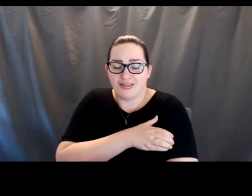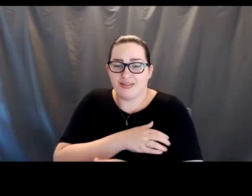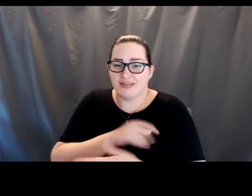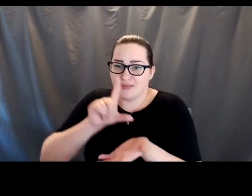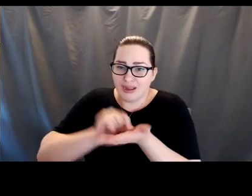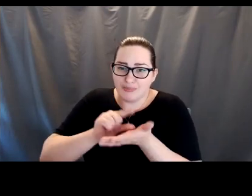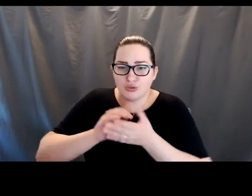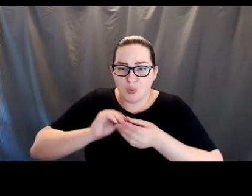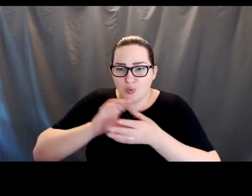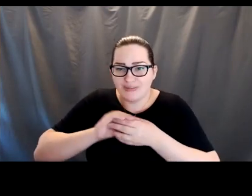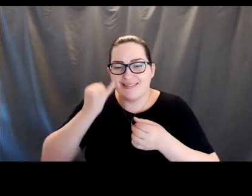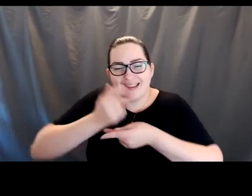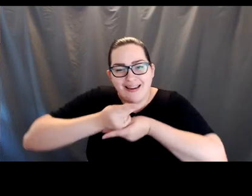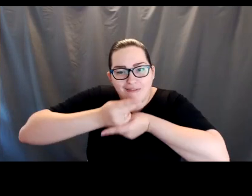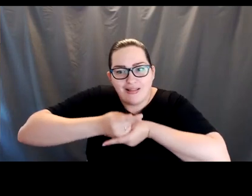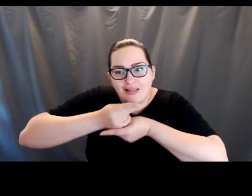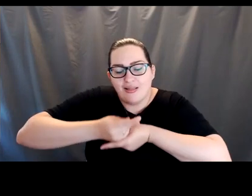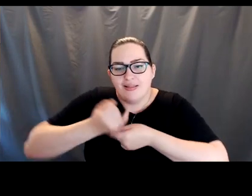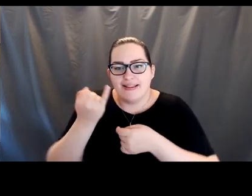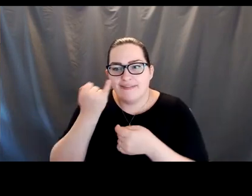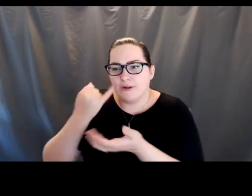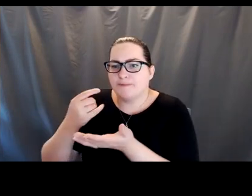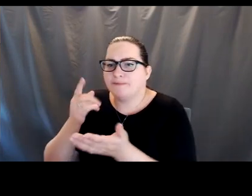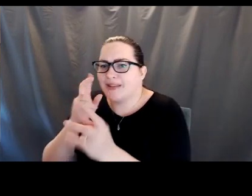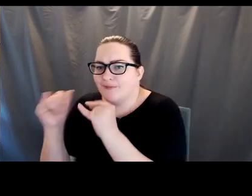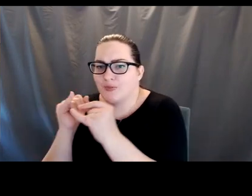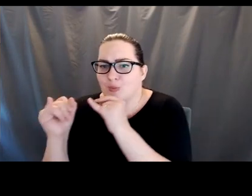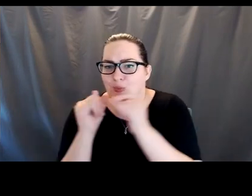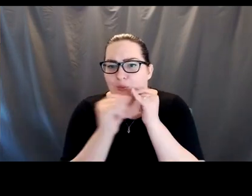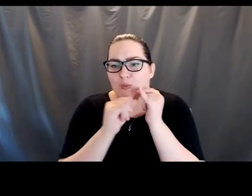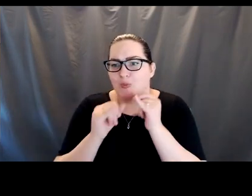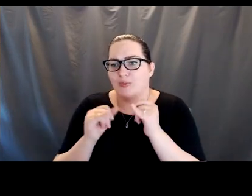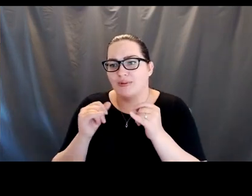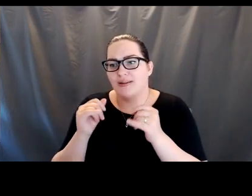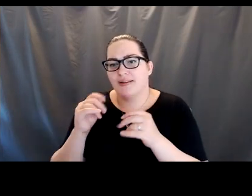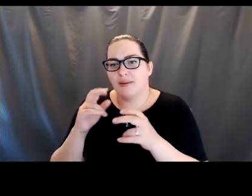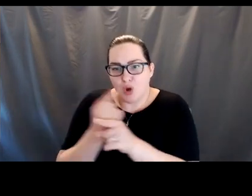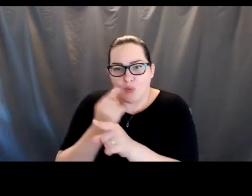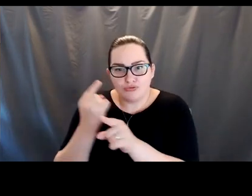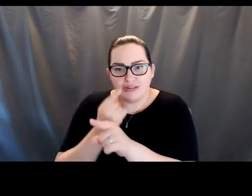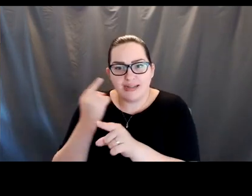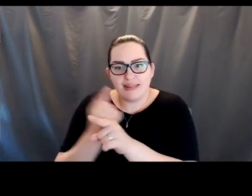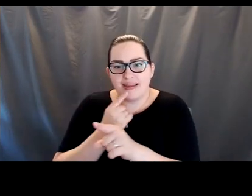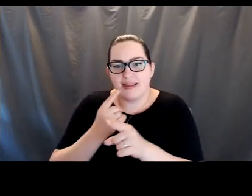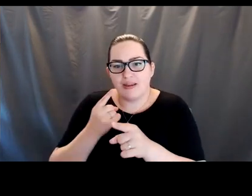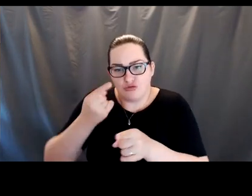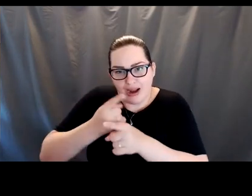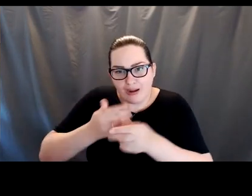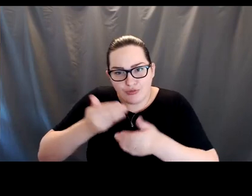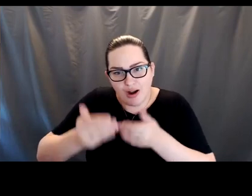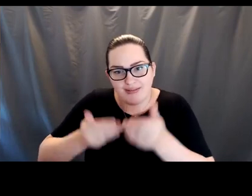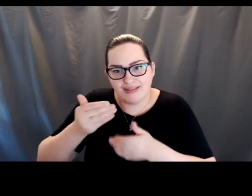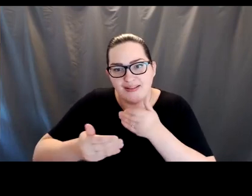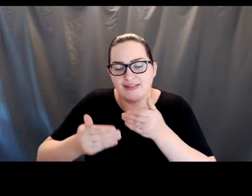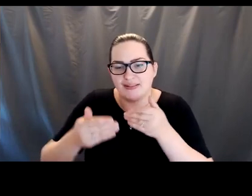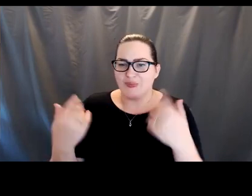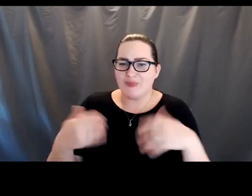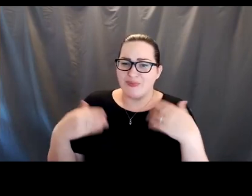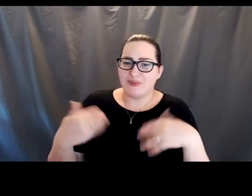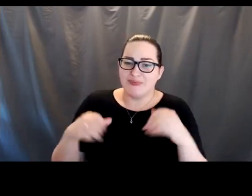carefully and talk to the right people and think a lot about it. So that was pretty incredible. And then I went ahead and published the main piece,